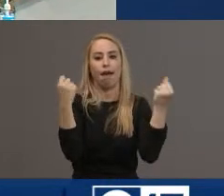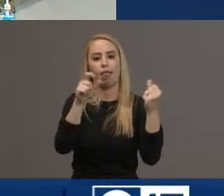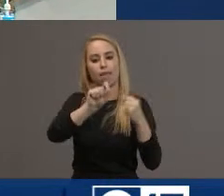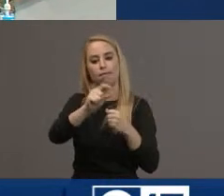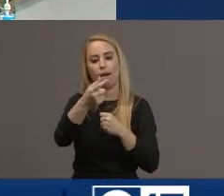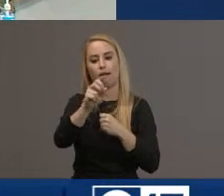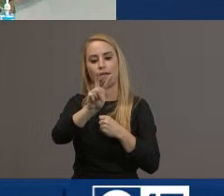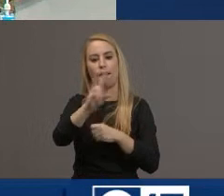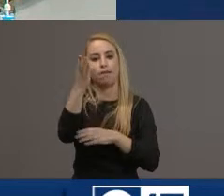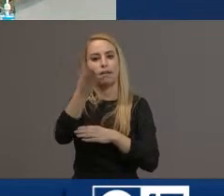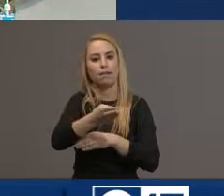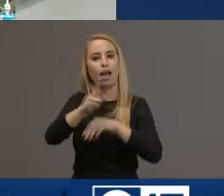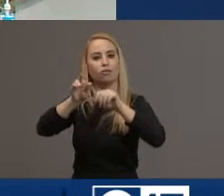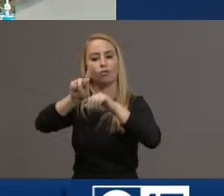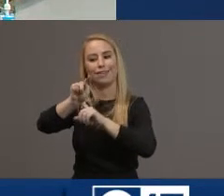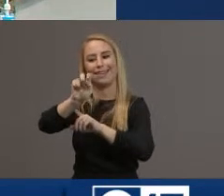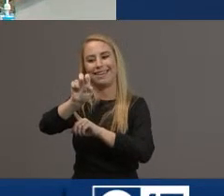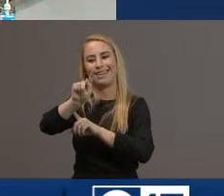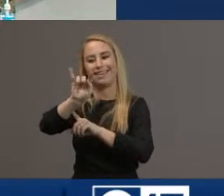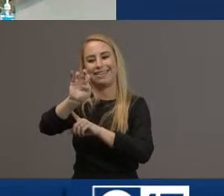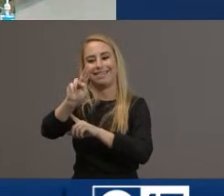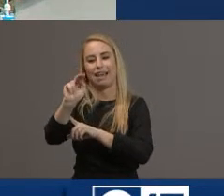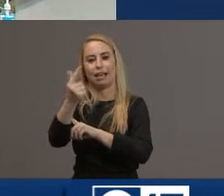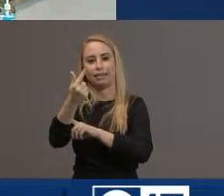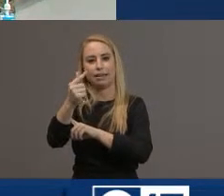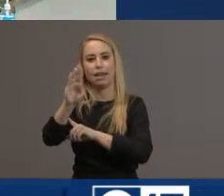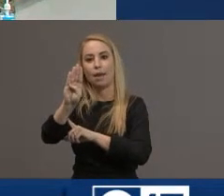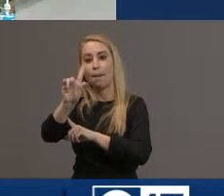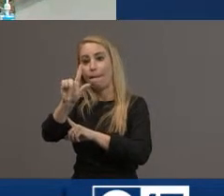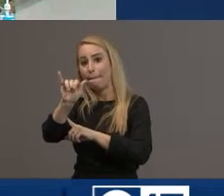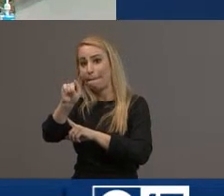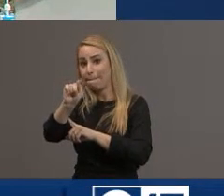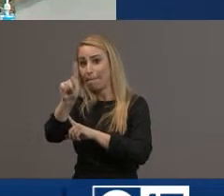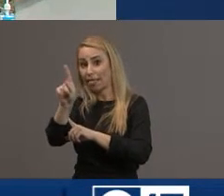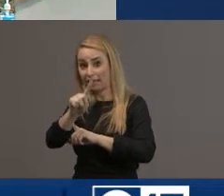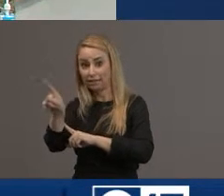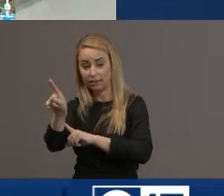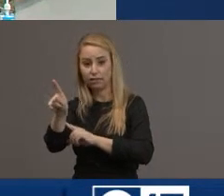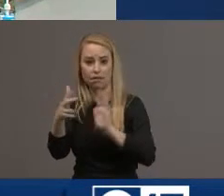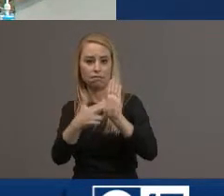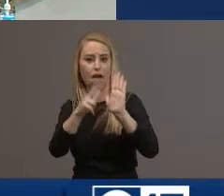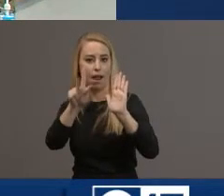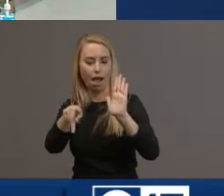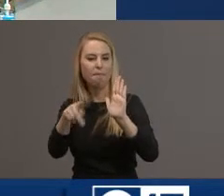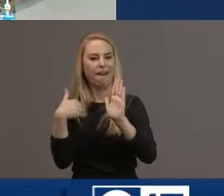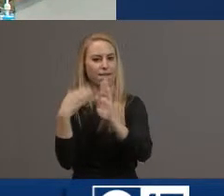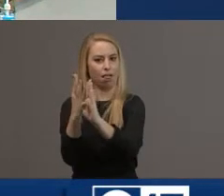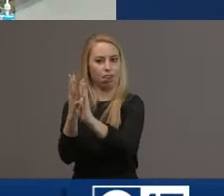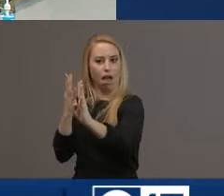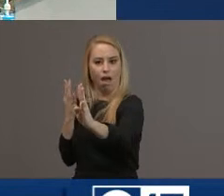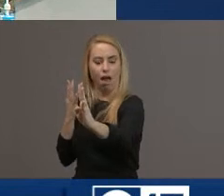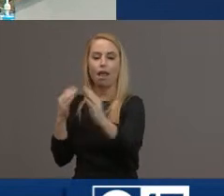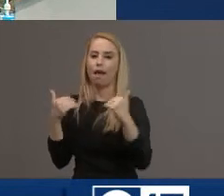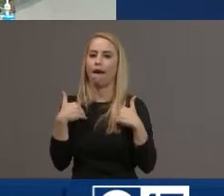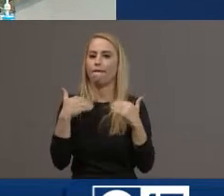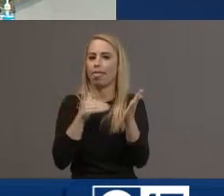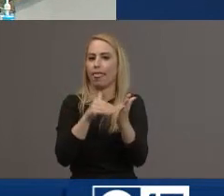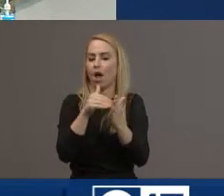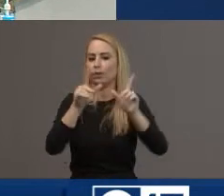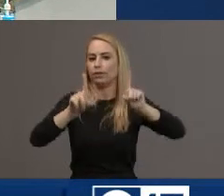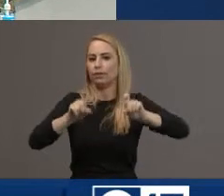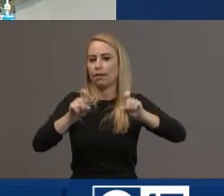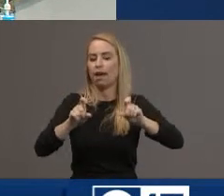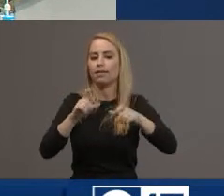azhealth.gov/testing blitz and get in the queue for the thousands of tests that we are going to have available. We've tested now